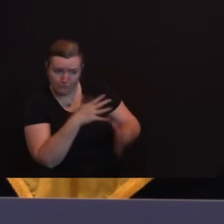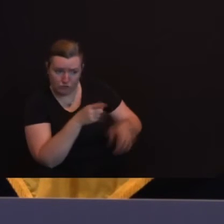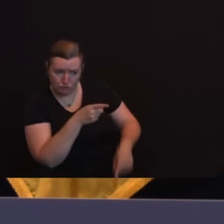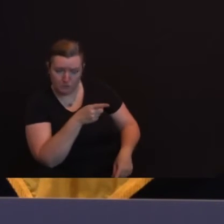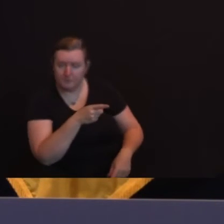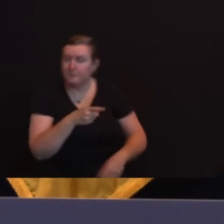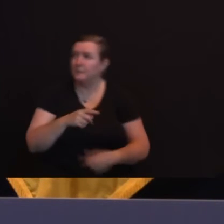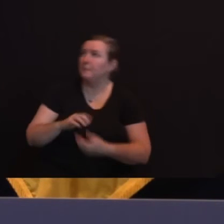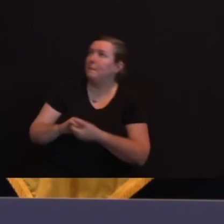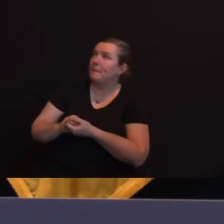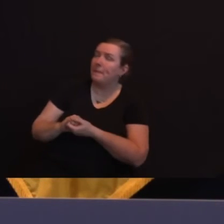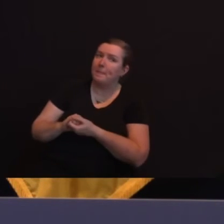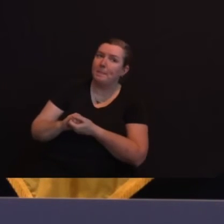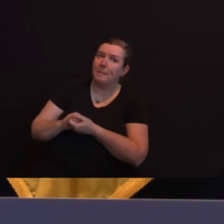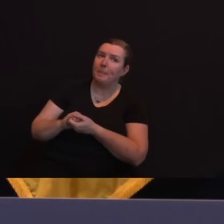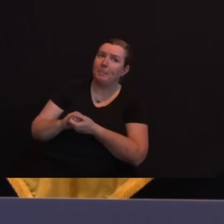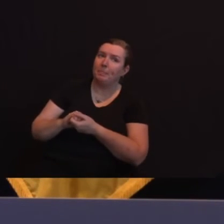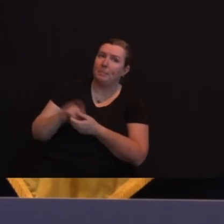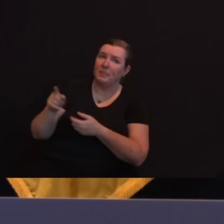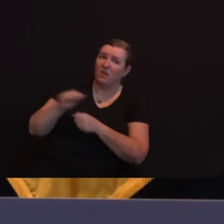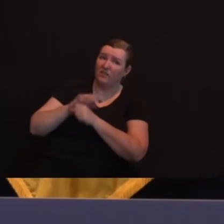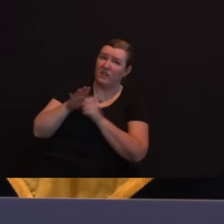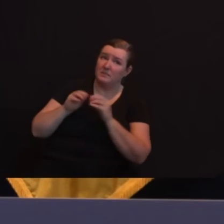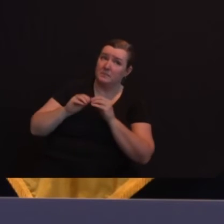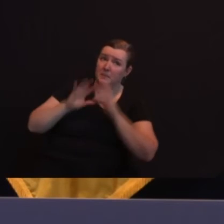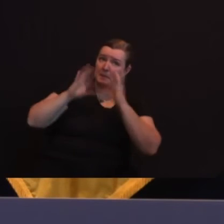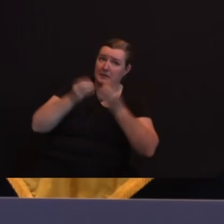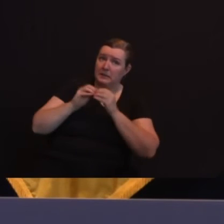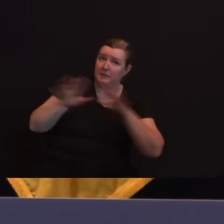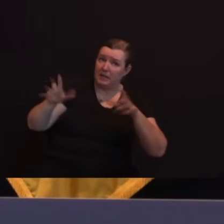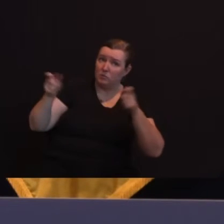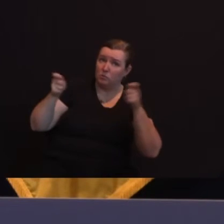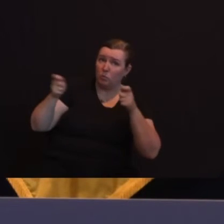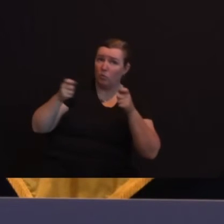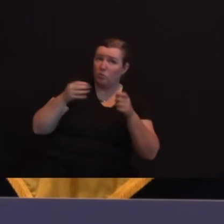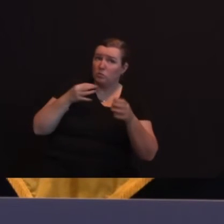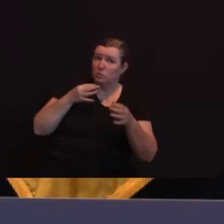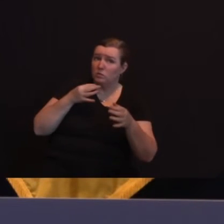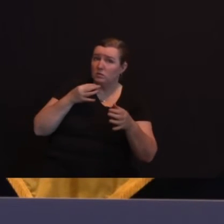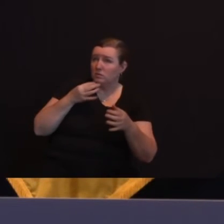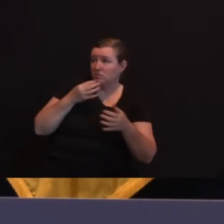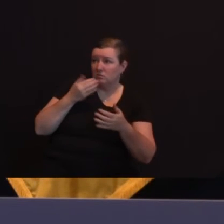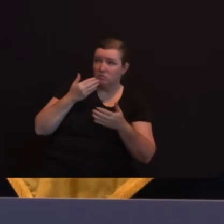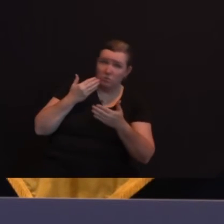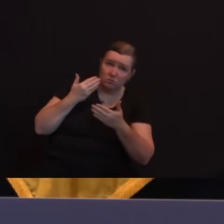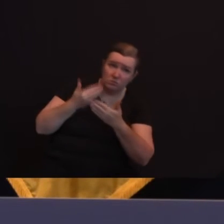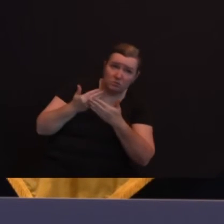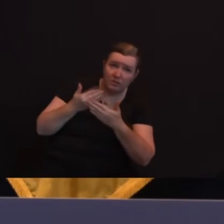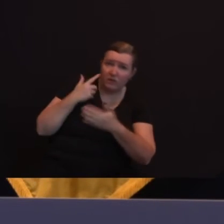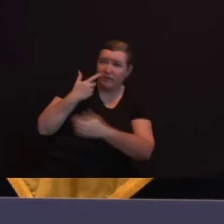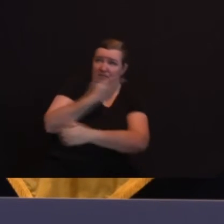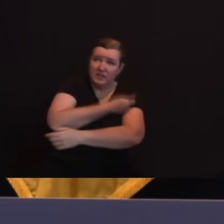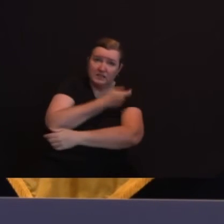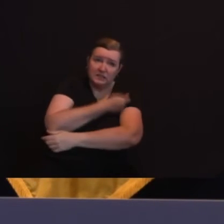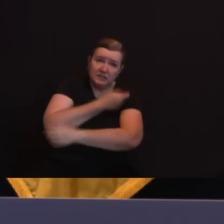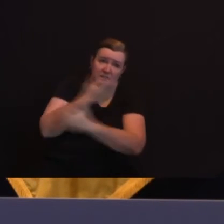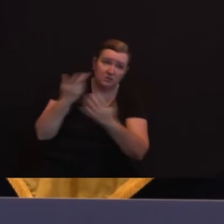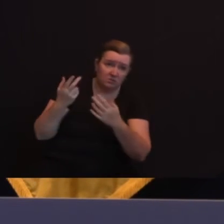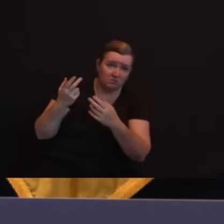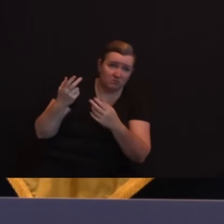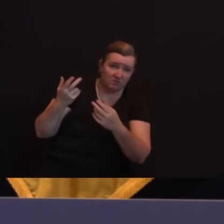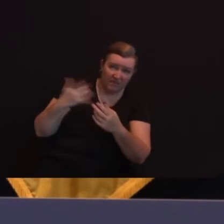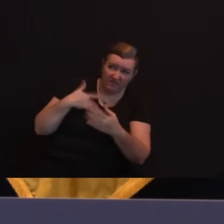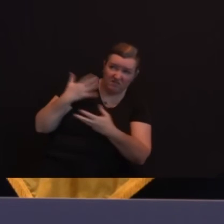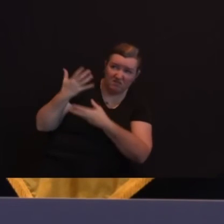this pandemic can be brought under control, say, as soon as April, with the vaccines being introduced. Are you confident of that